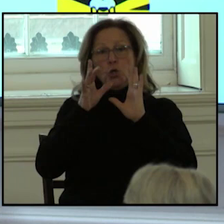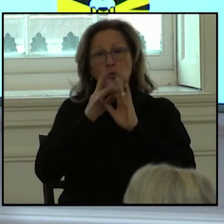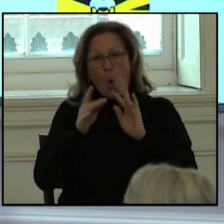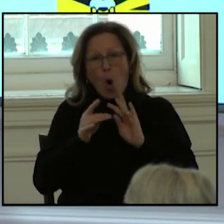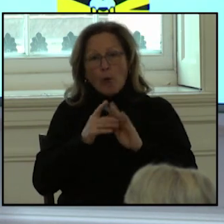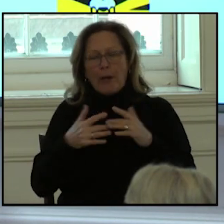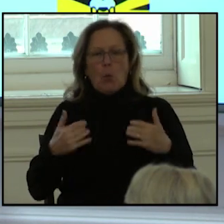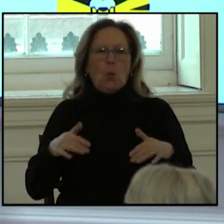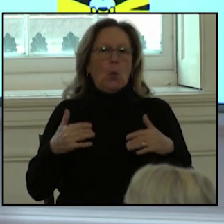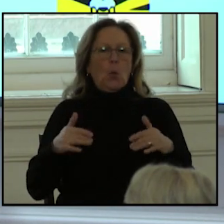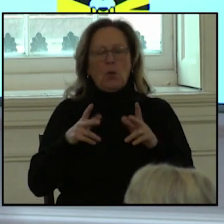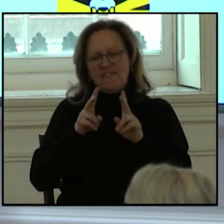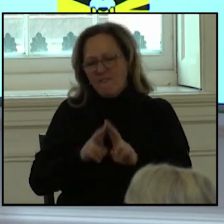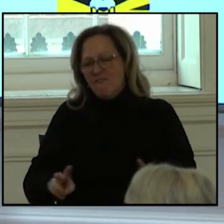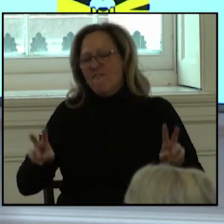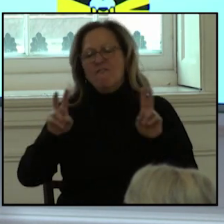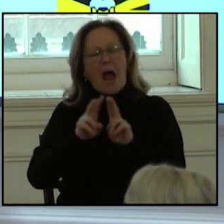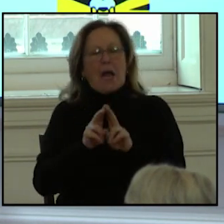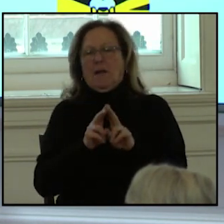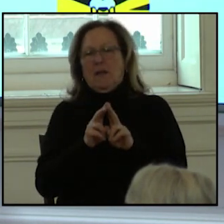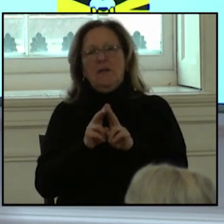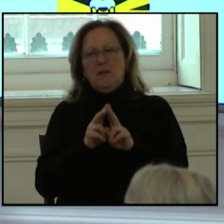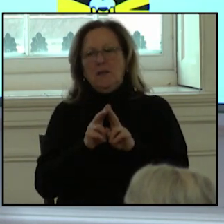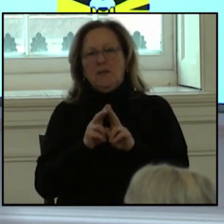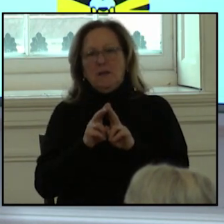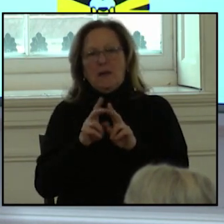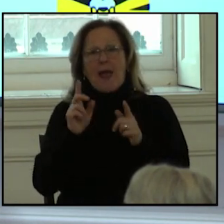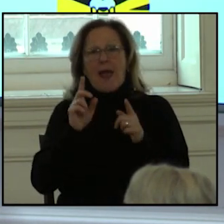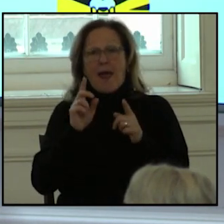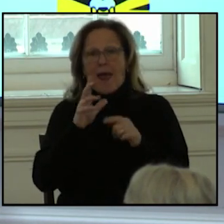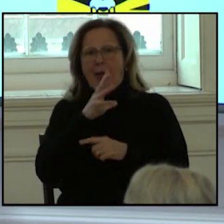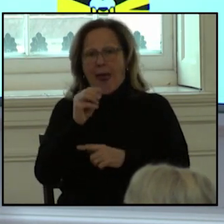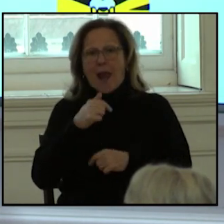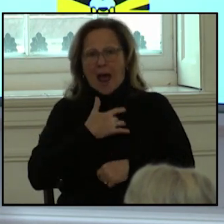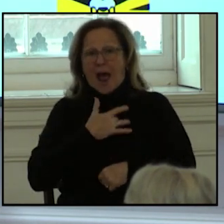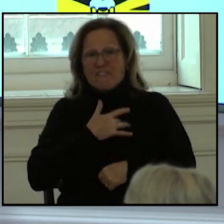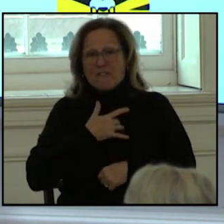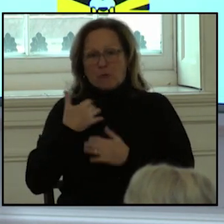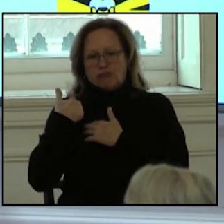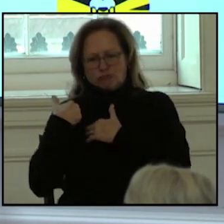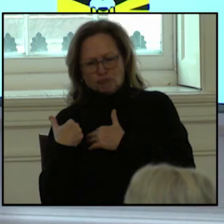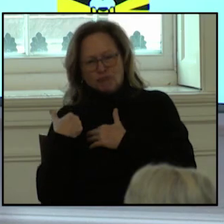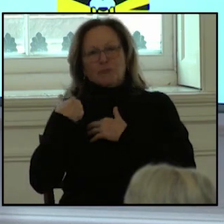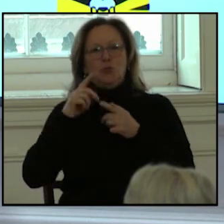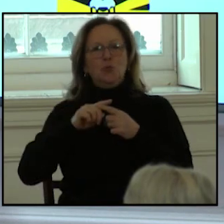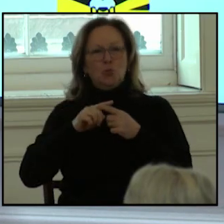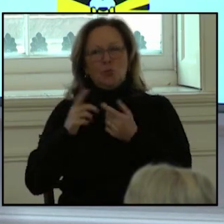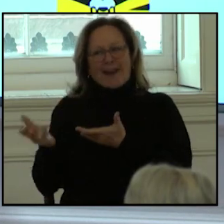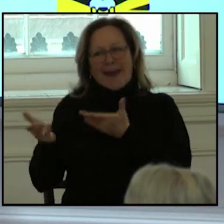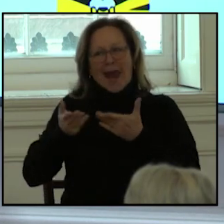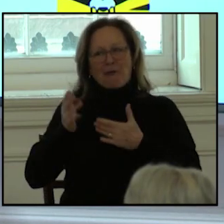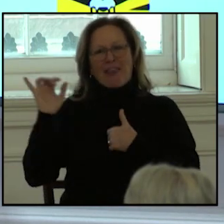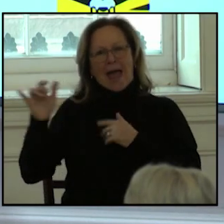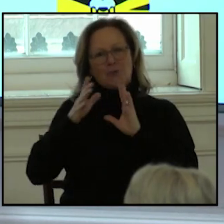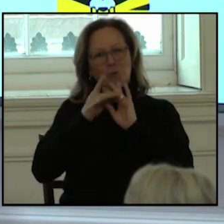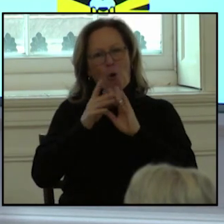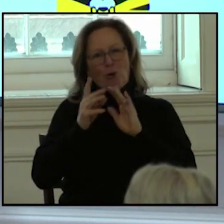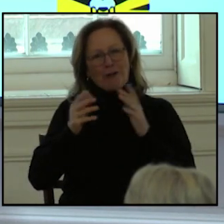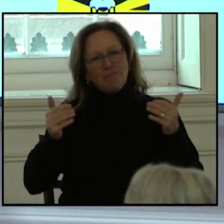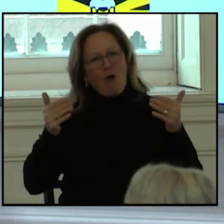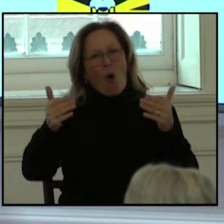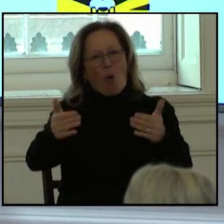I'm charged with taking that story forward. And so I think we need to think